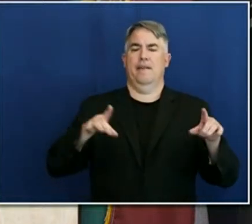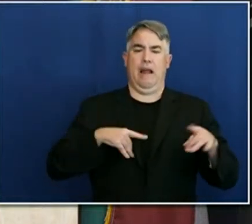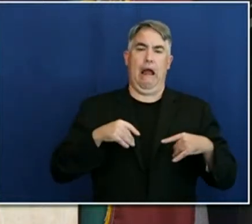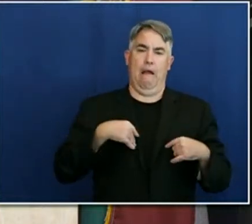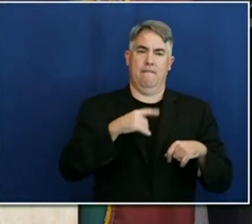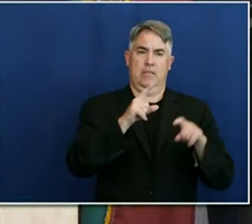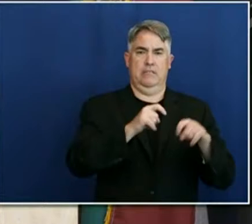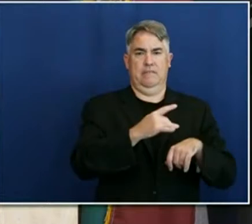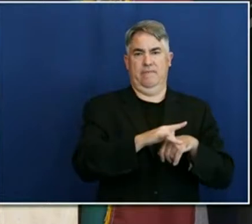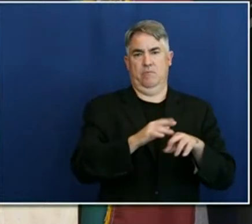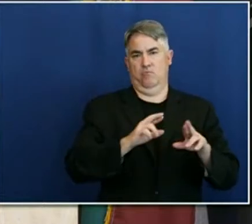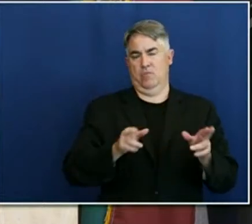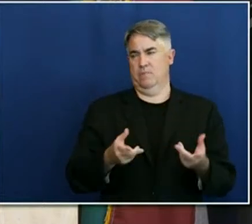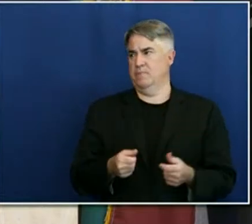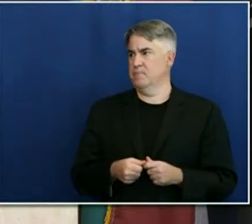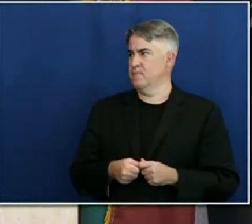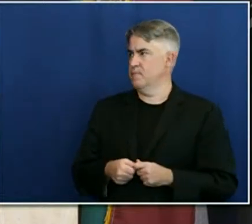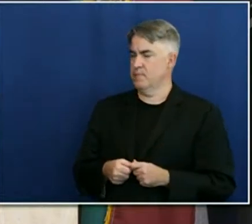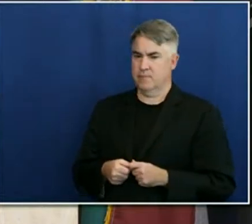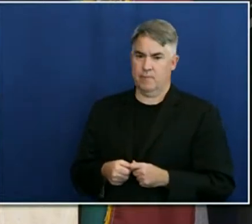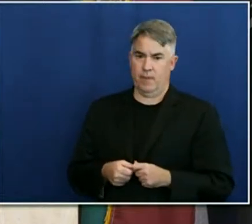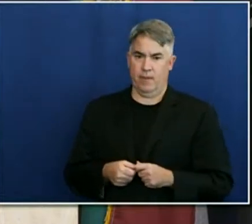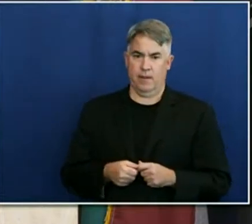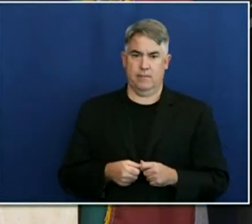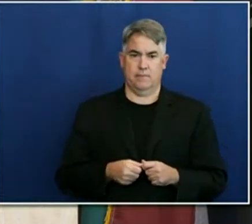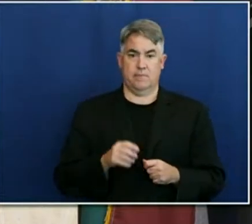so nothing that is alarming or concerning at this point.